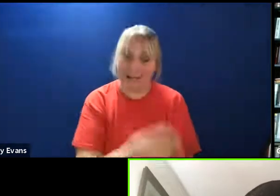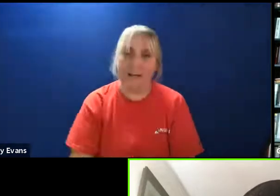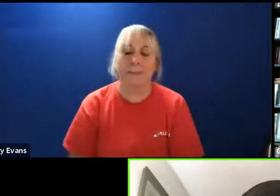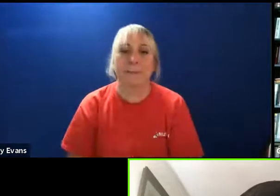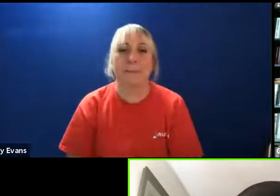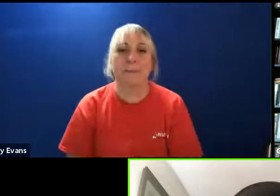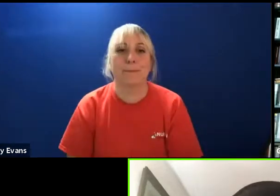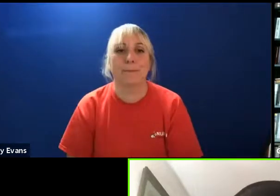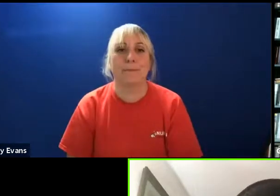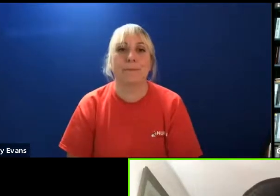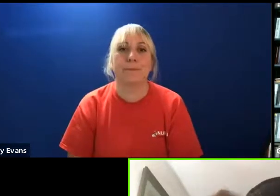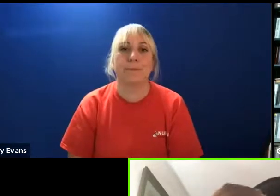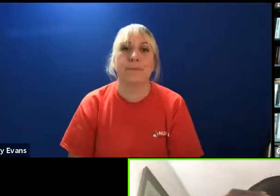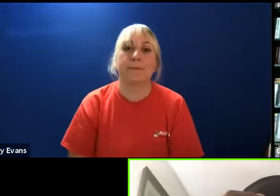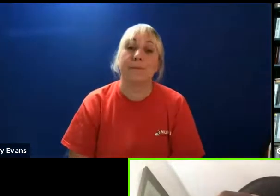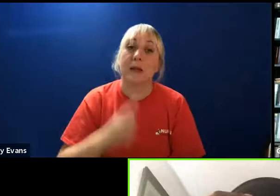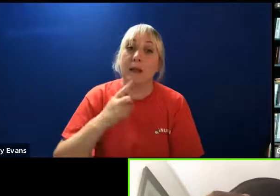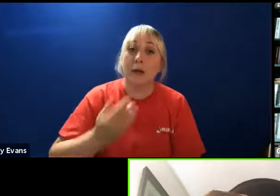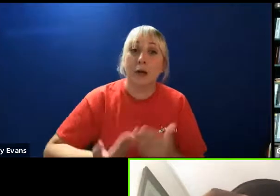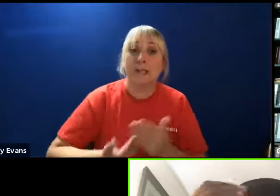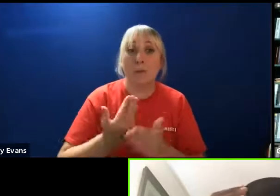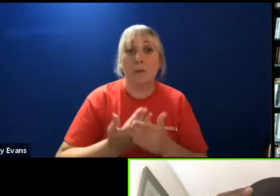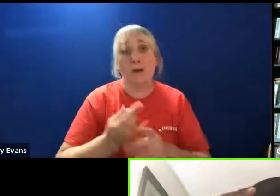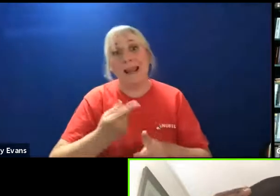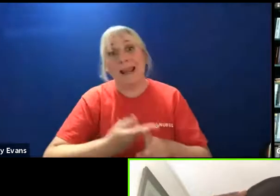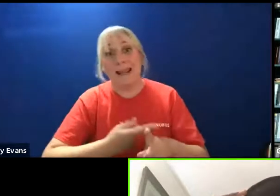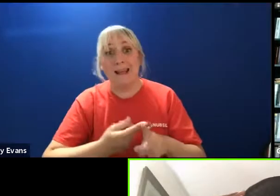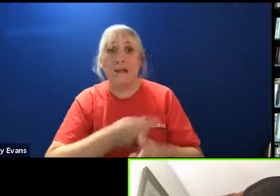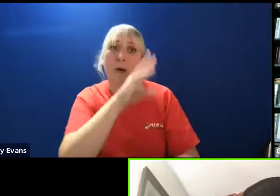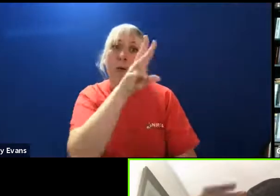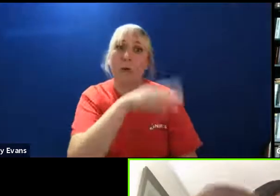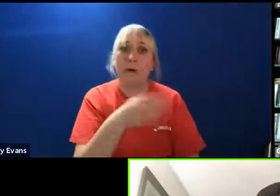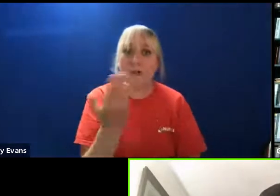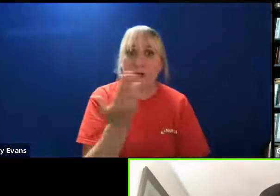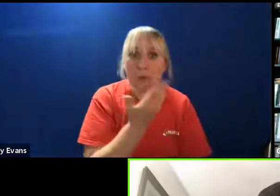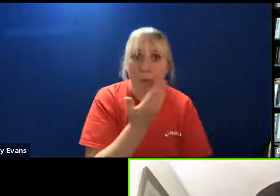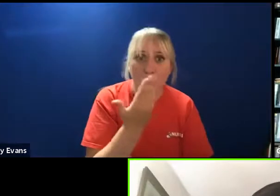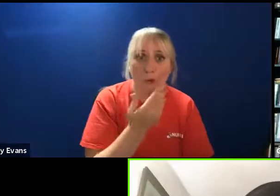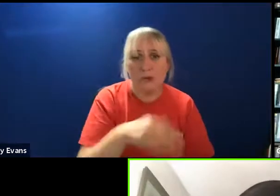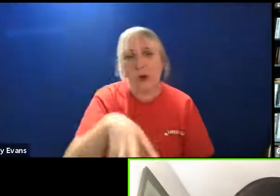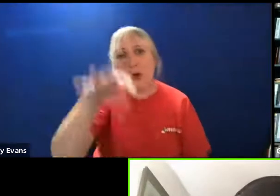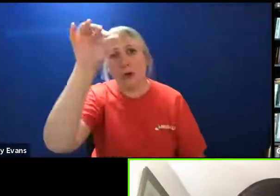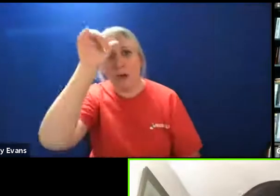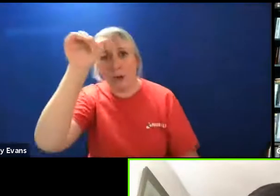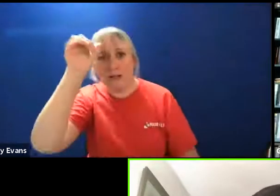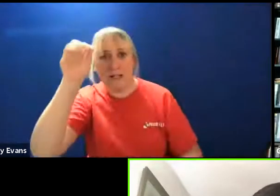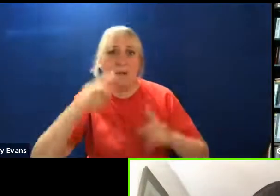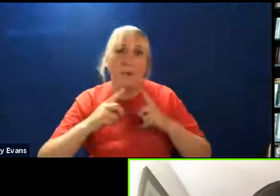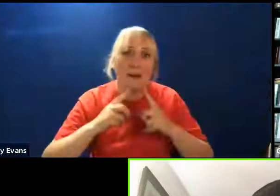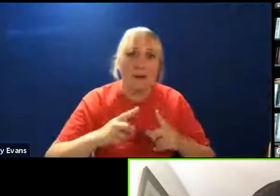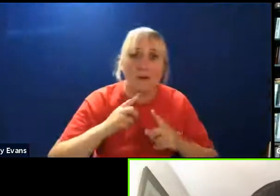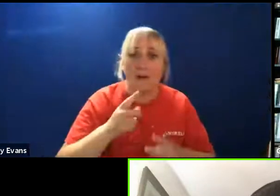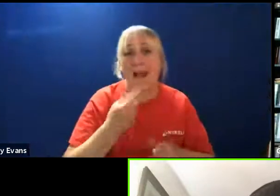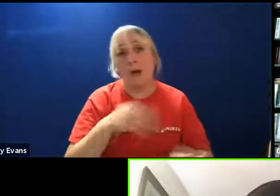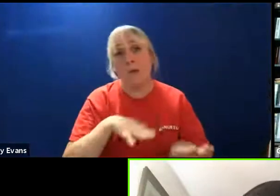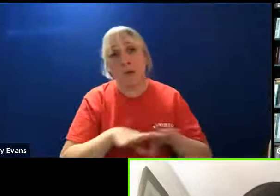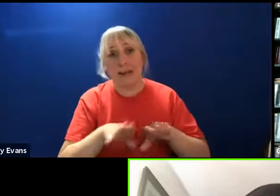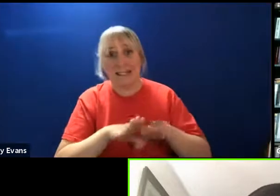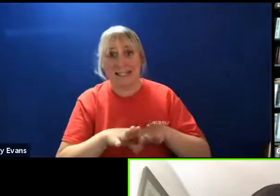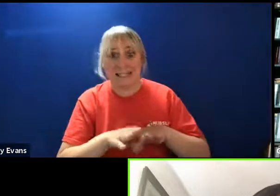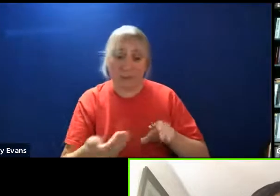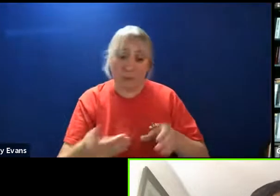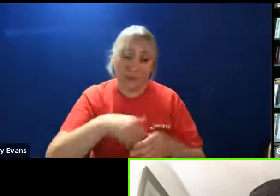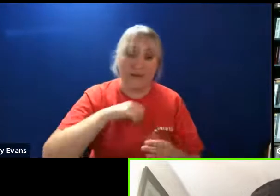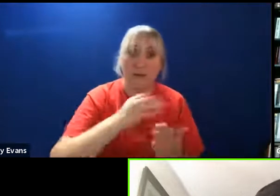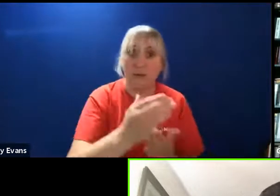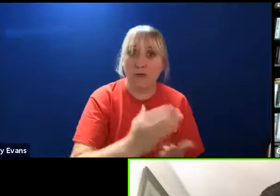says, in contemporary England and Wales schools, knowledge, pedagogy, and practice within our curriculum remains reference to